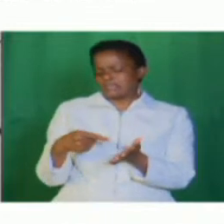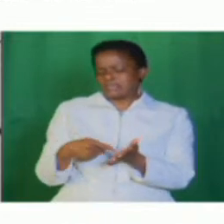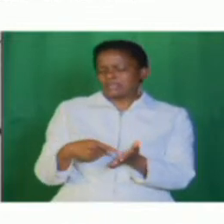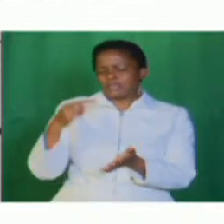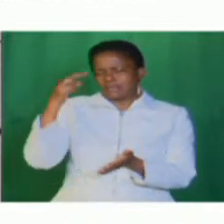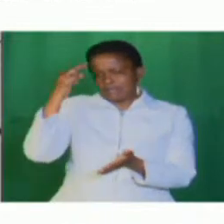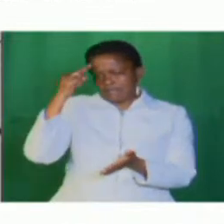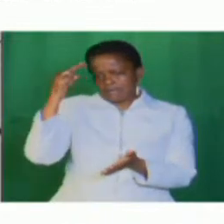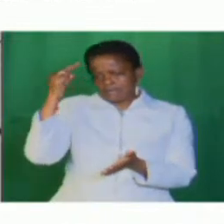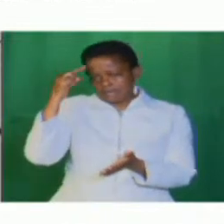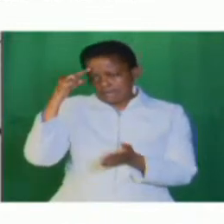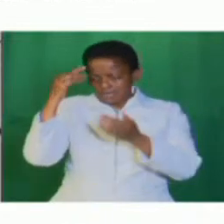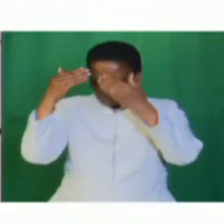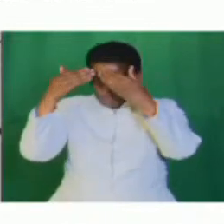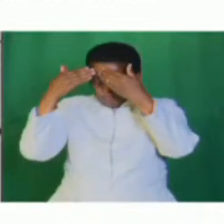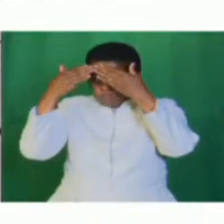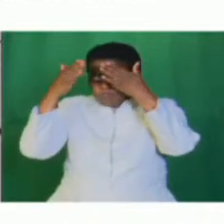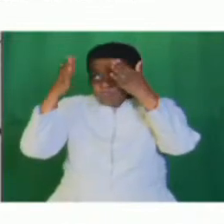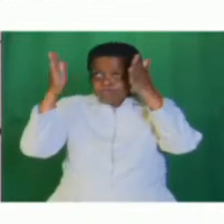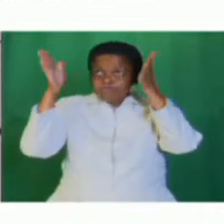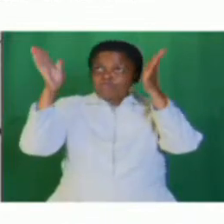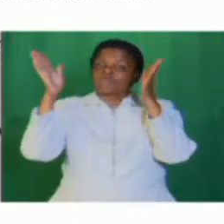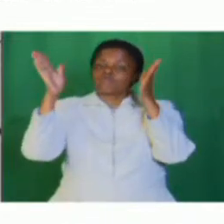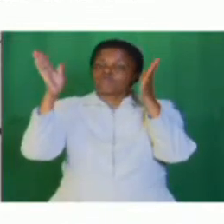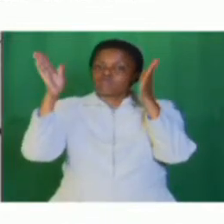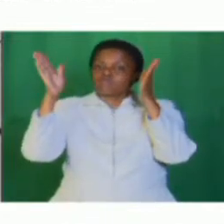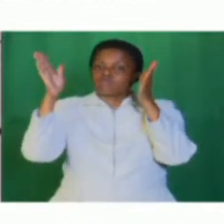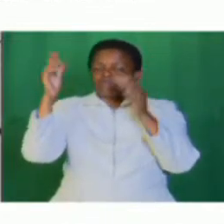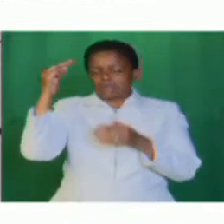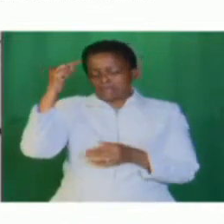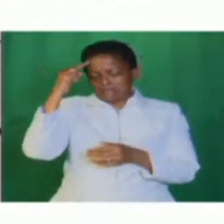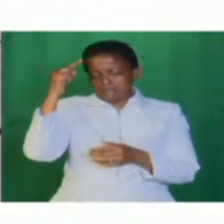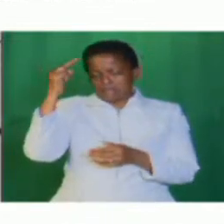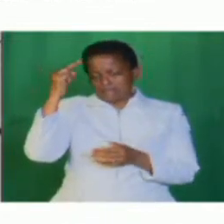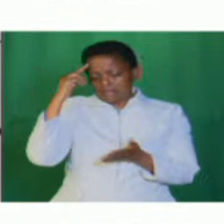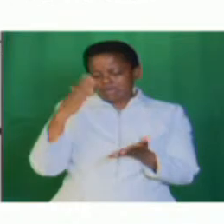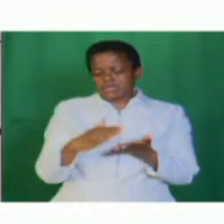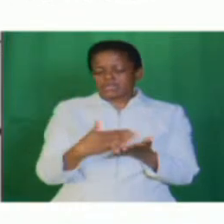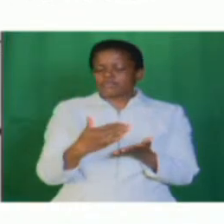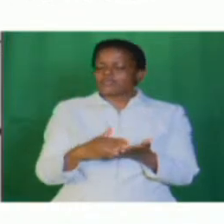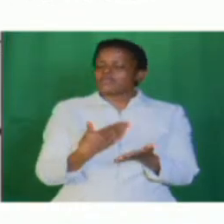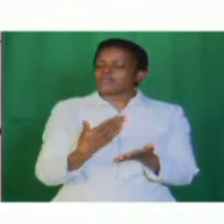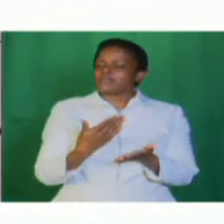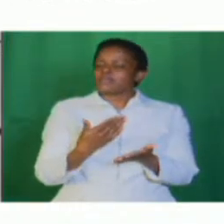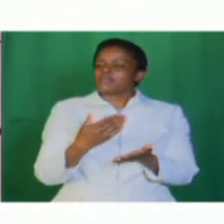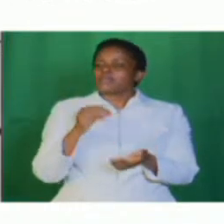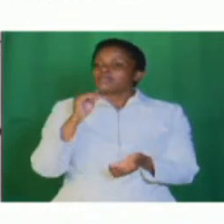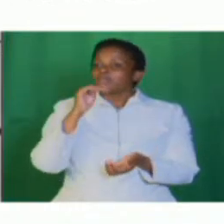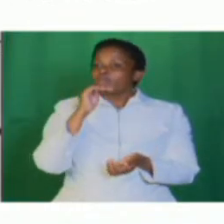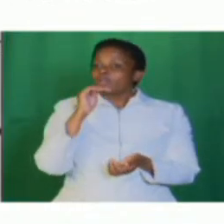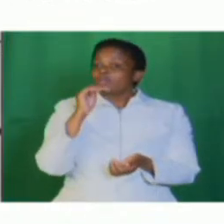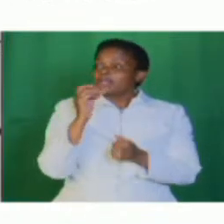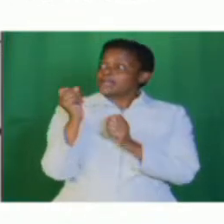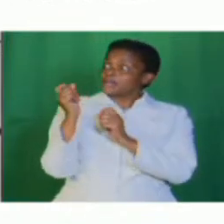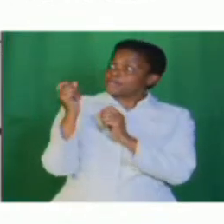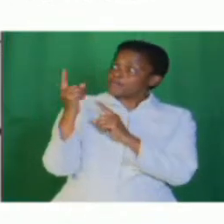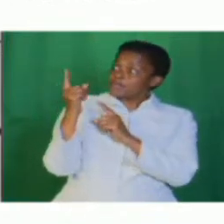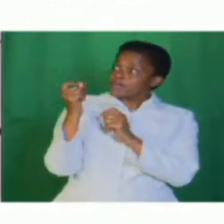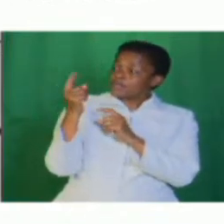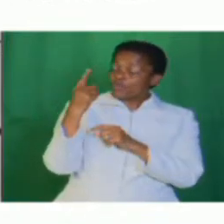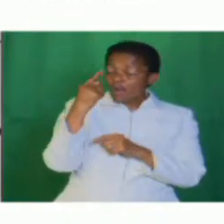opened their minds to understand Scripture. That tells us that their spiritual eyes were